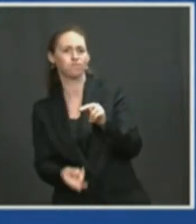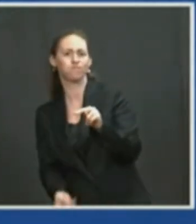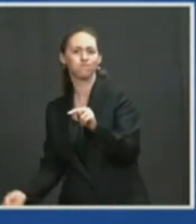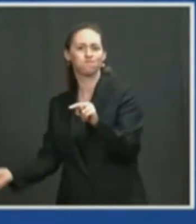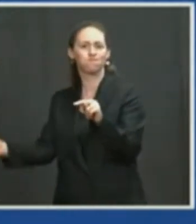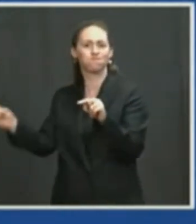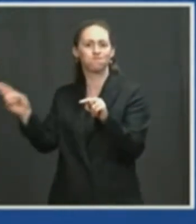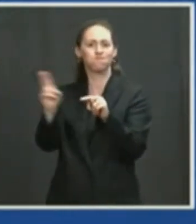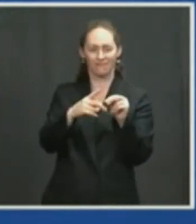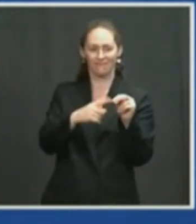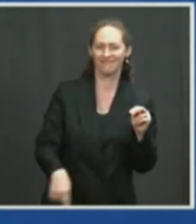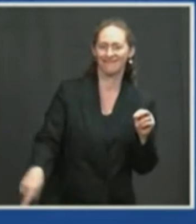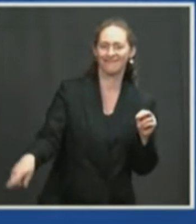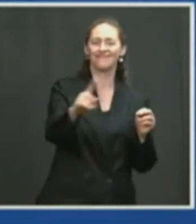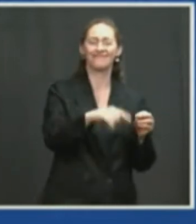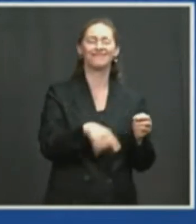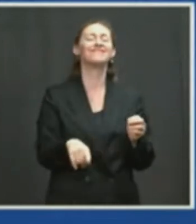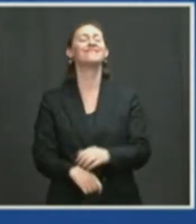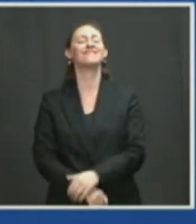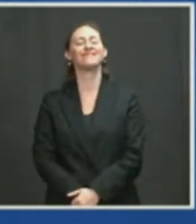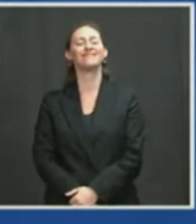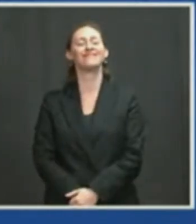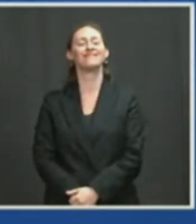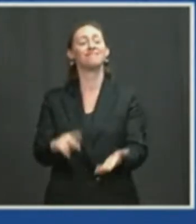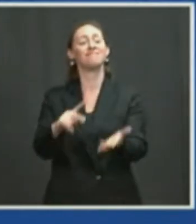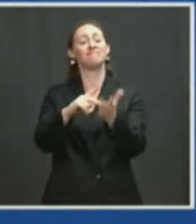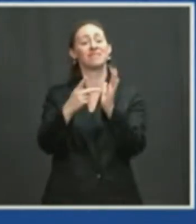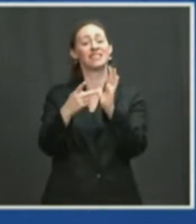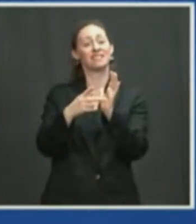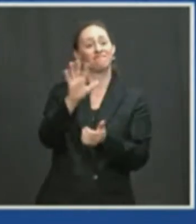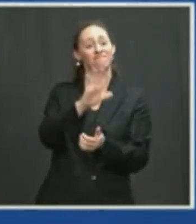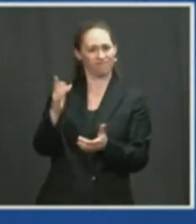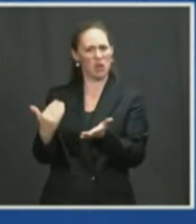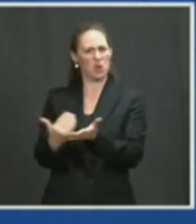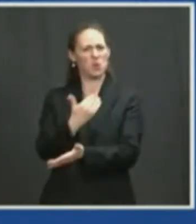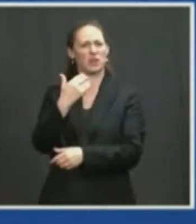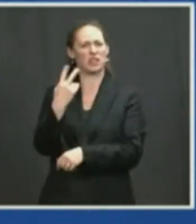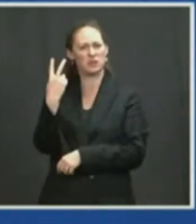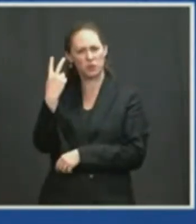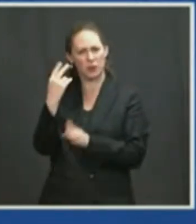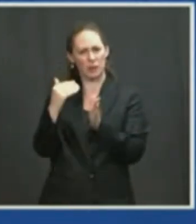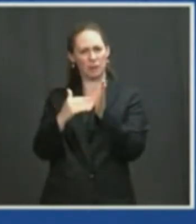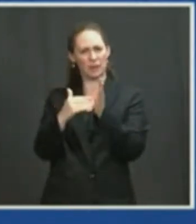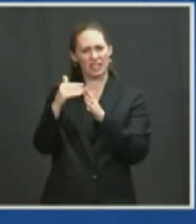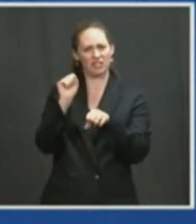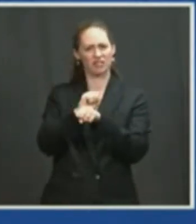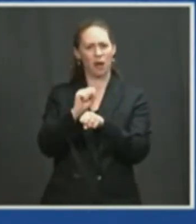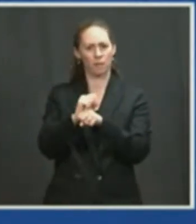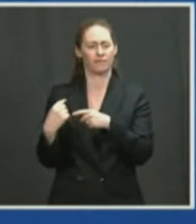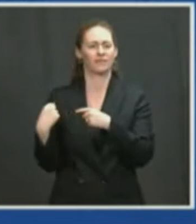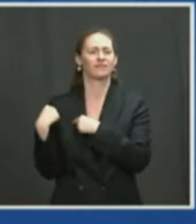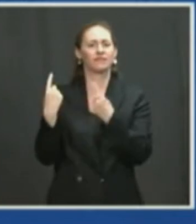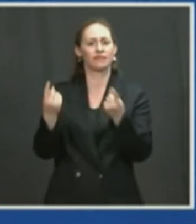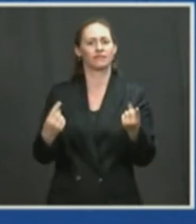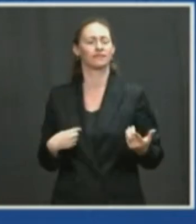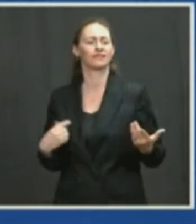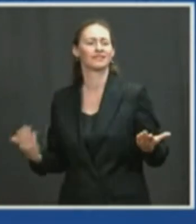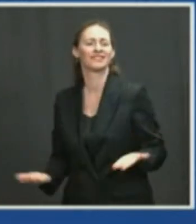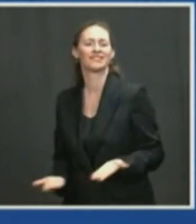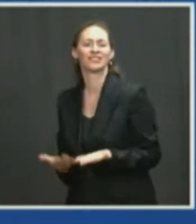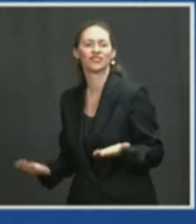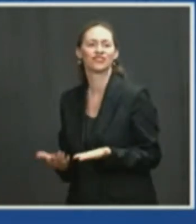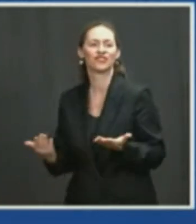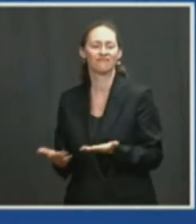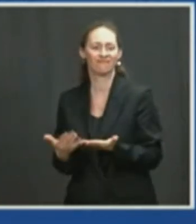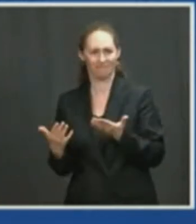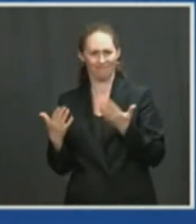in total since I took office. More jobs than ever been created in the first 4 months of any presidency in modern history.